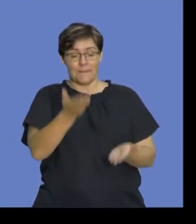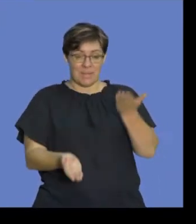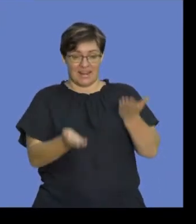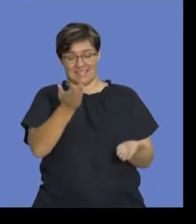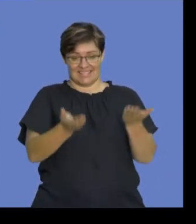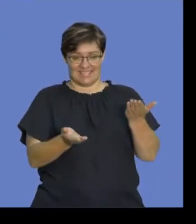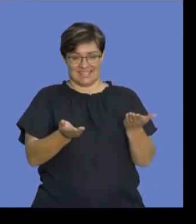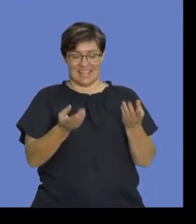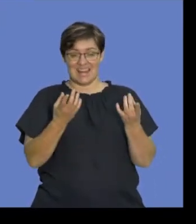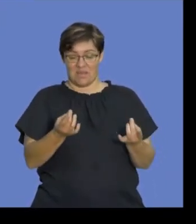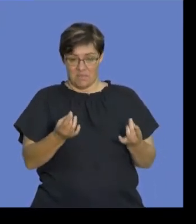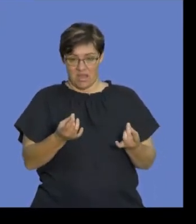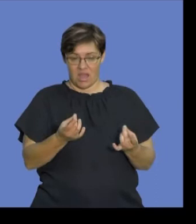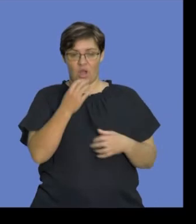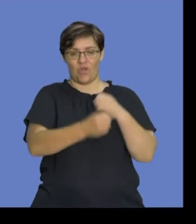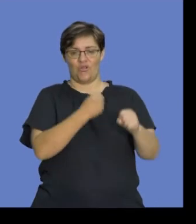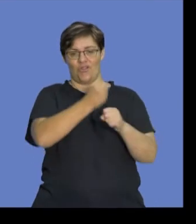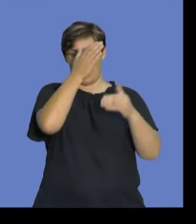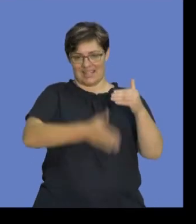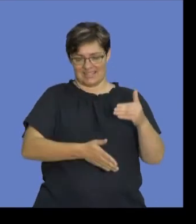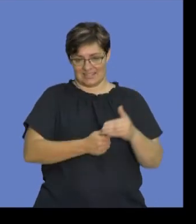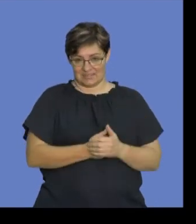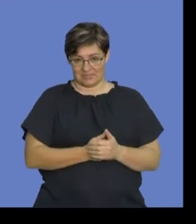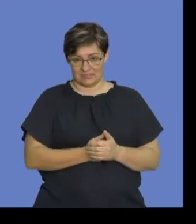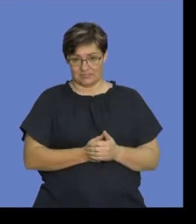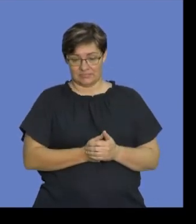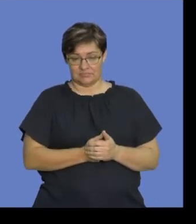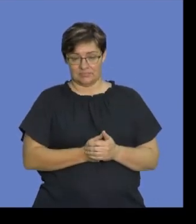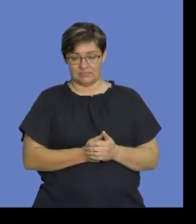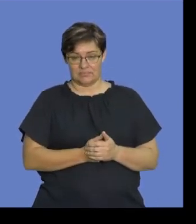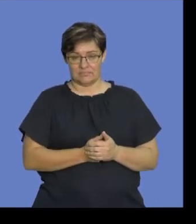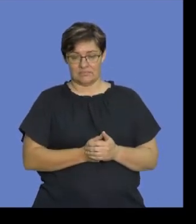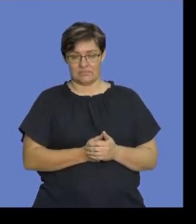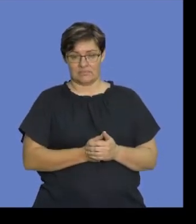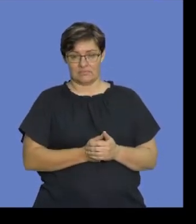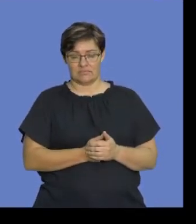balancing figure at the end of the year. Now,